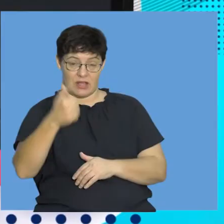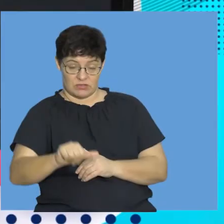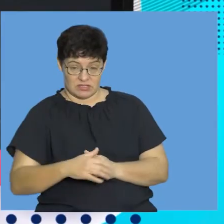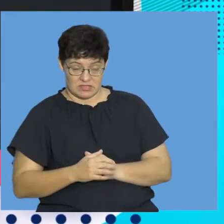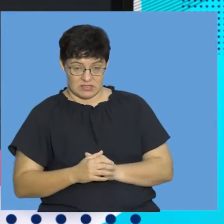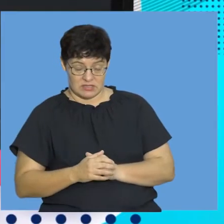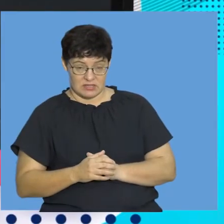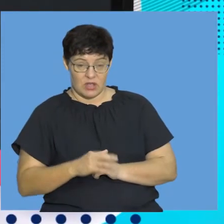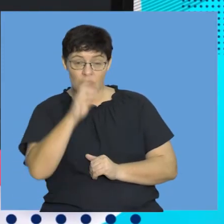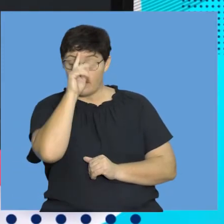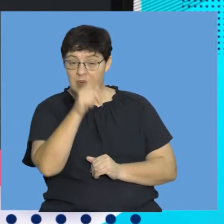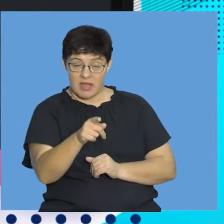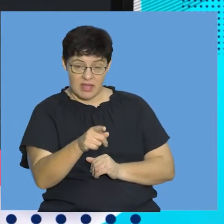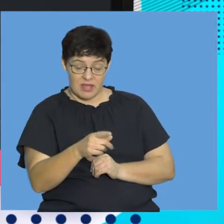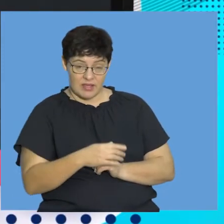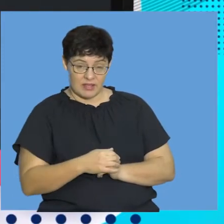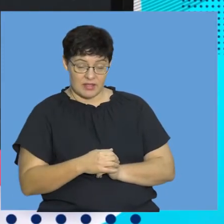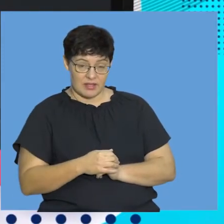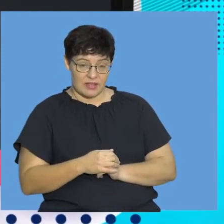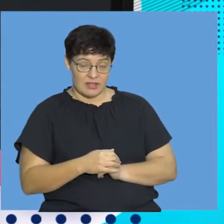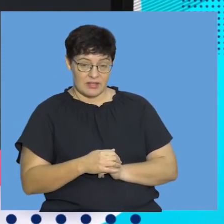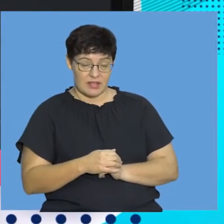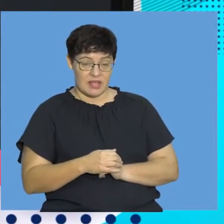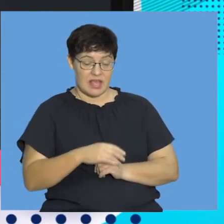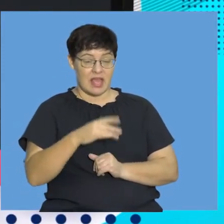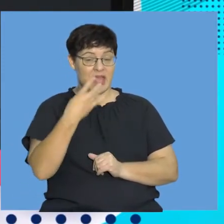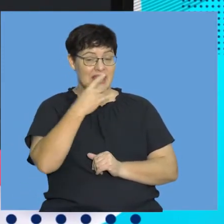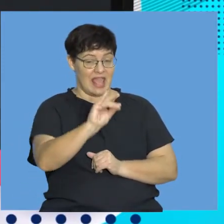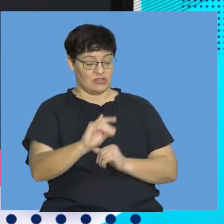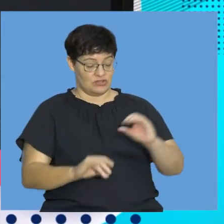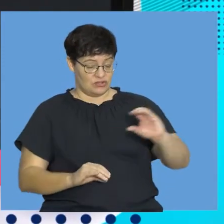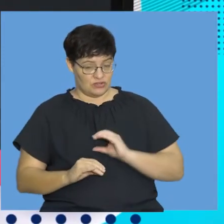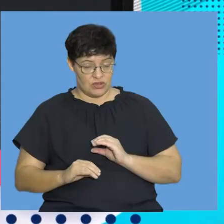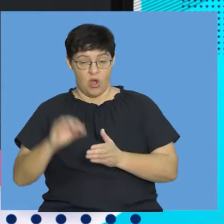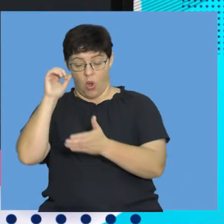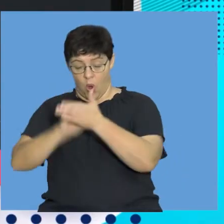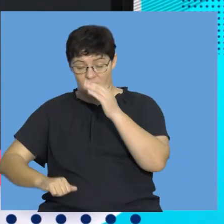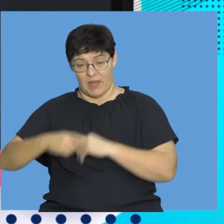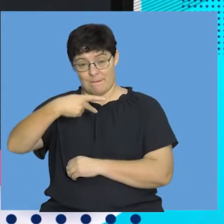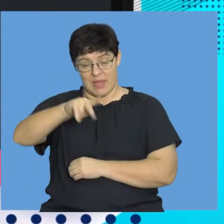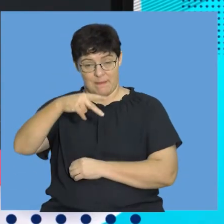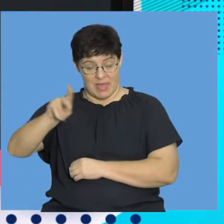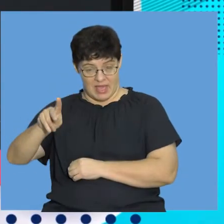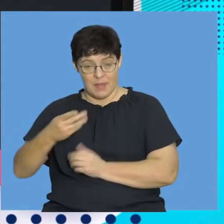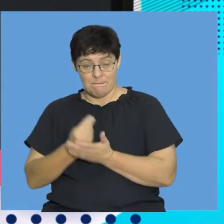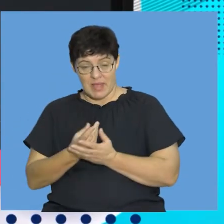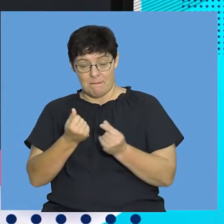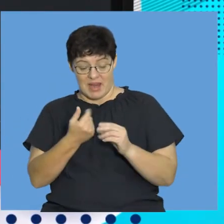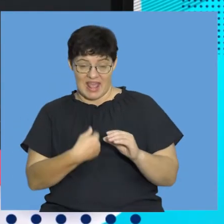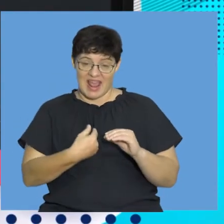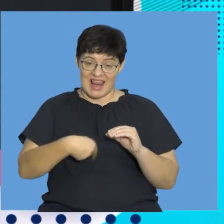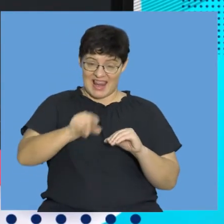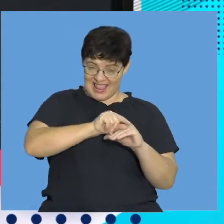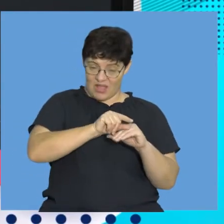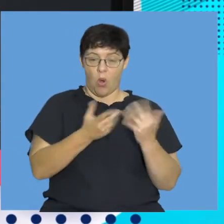money is leaving our bank account. Remember we said your cash receipts less your payments will